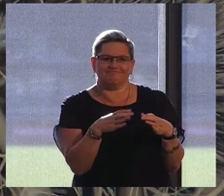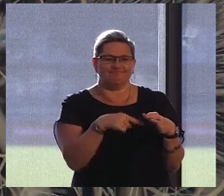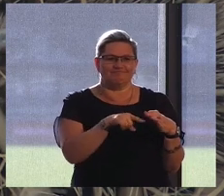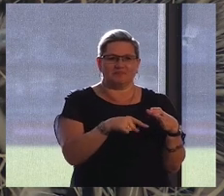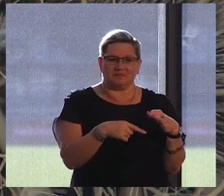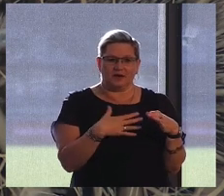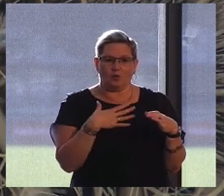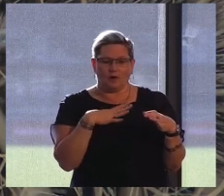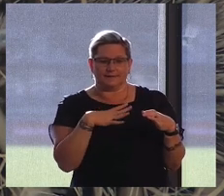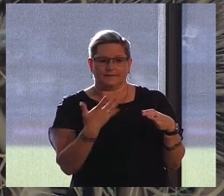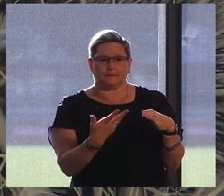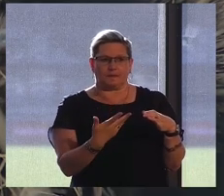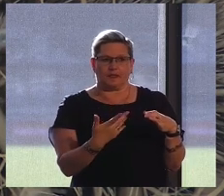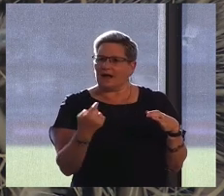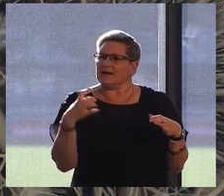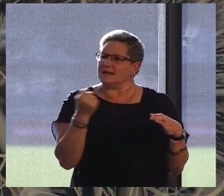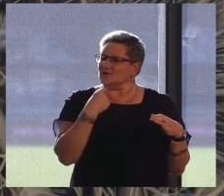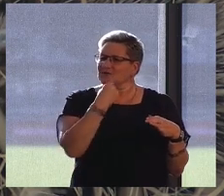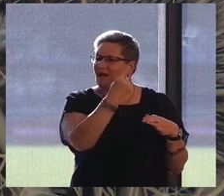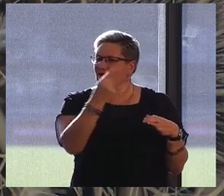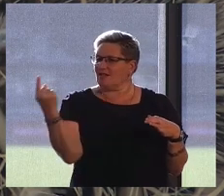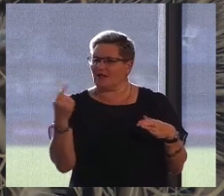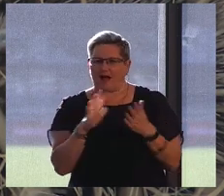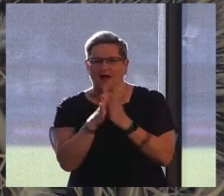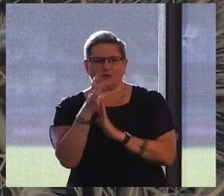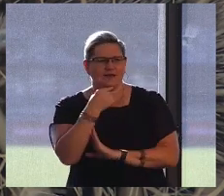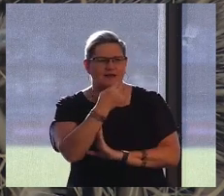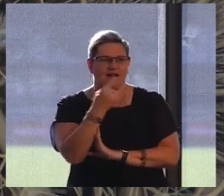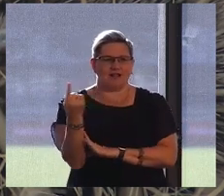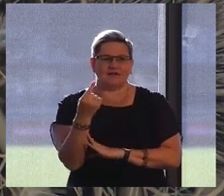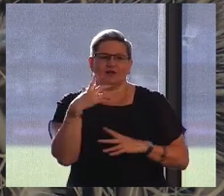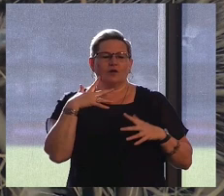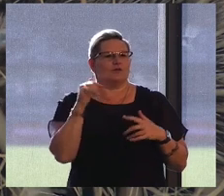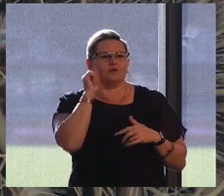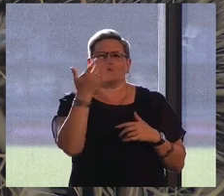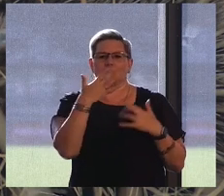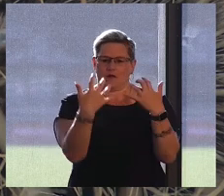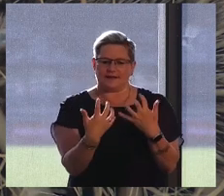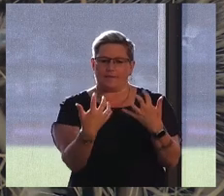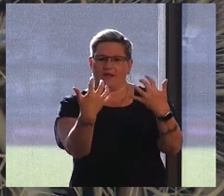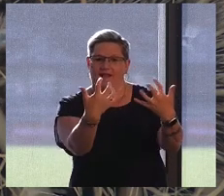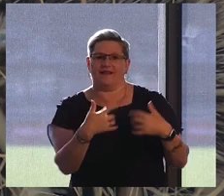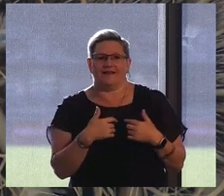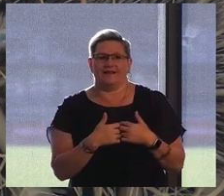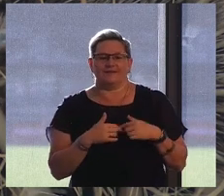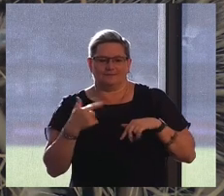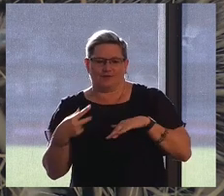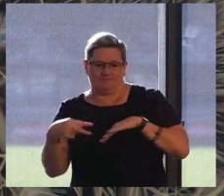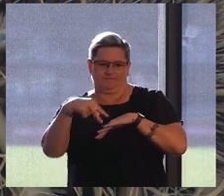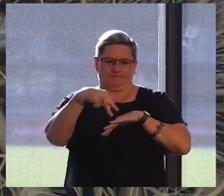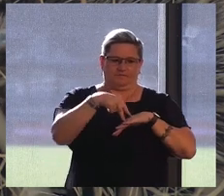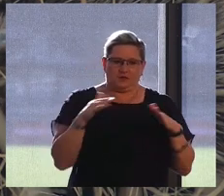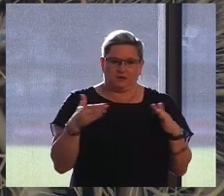And I realised I had to tell people about it. So I got up at school assembly and gave a little talk. And I